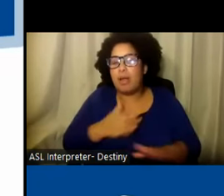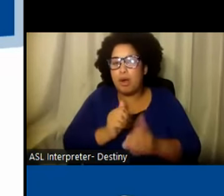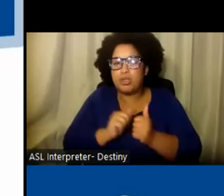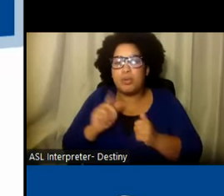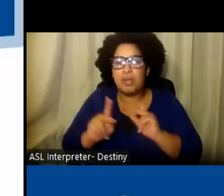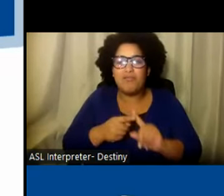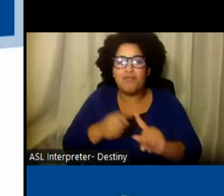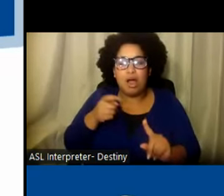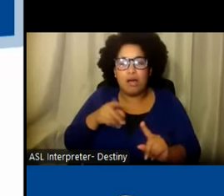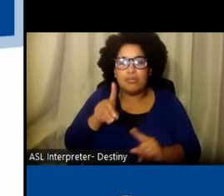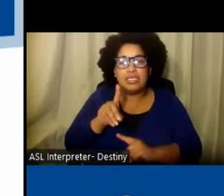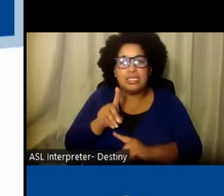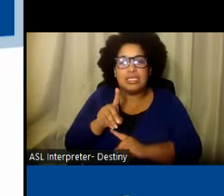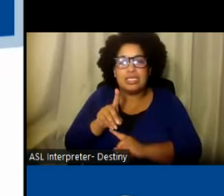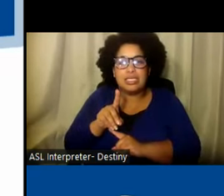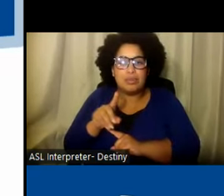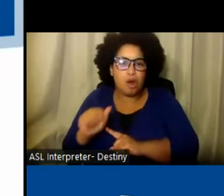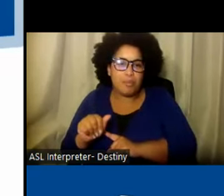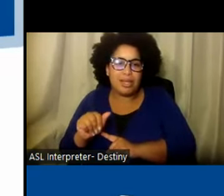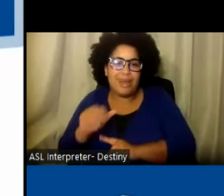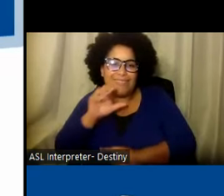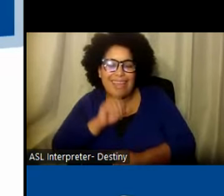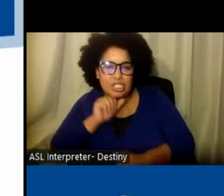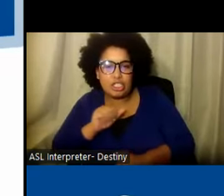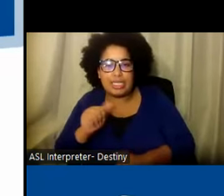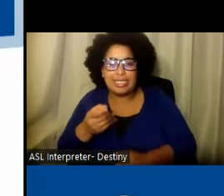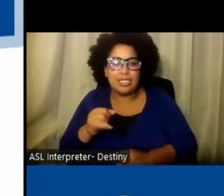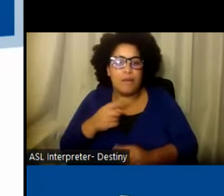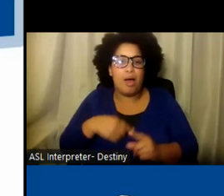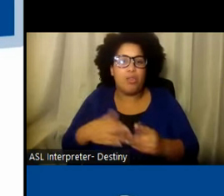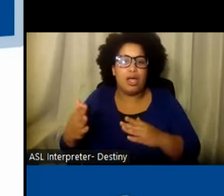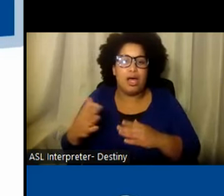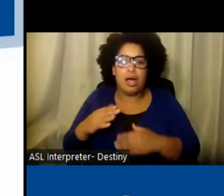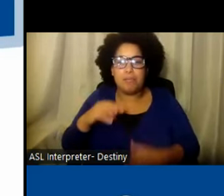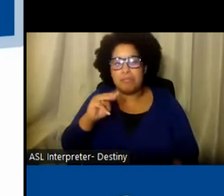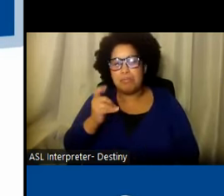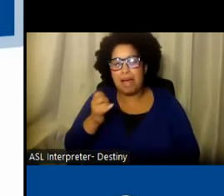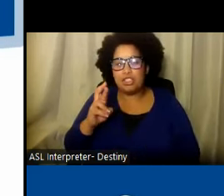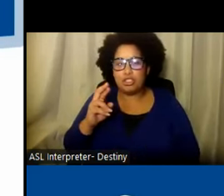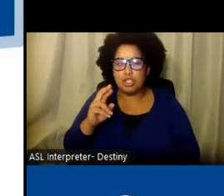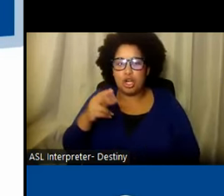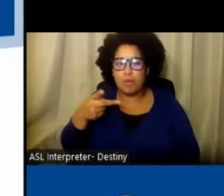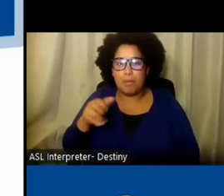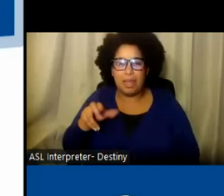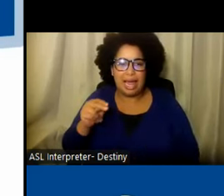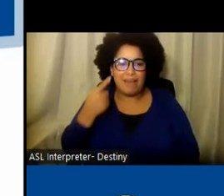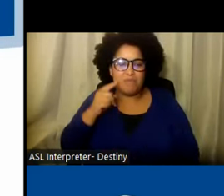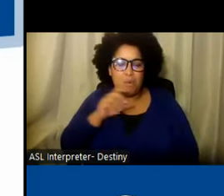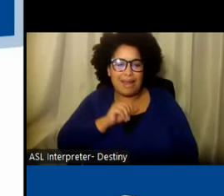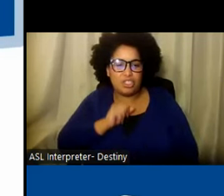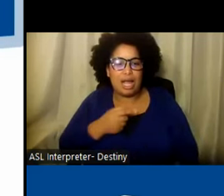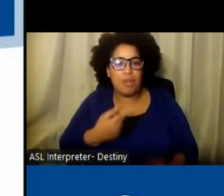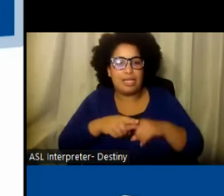folks from the Department of Aging who came on and talked about the master plan for aging and how it intersects with people with